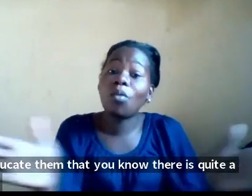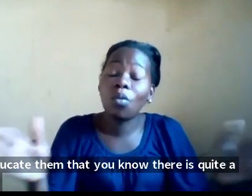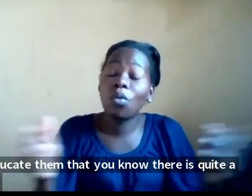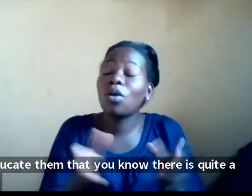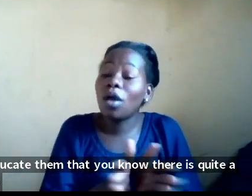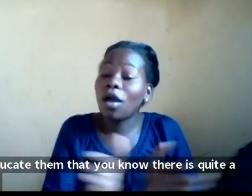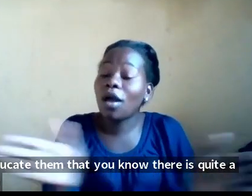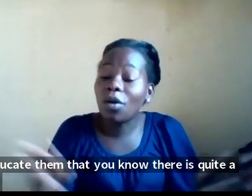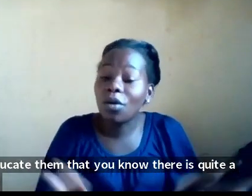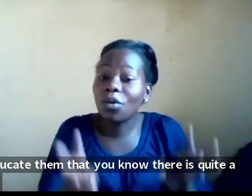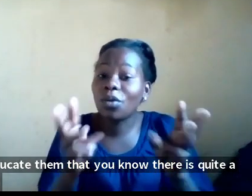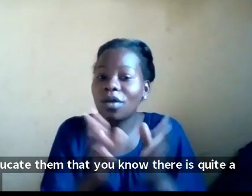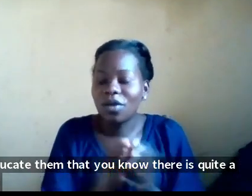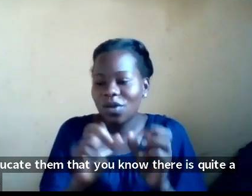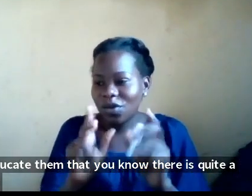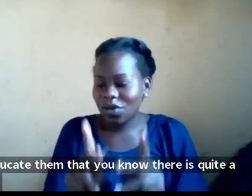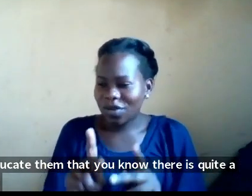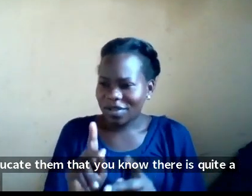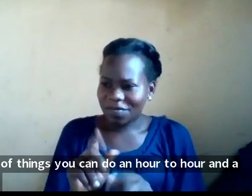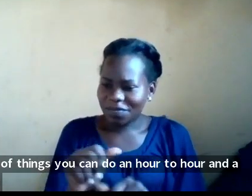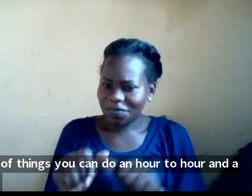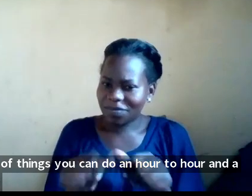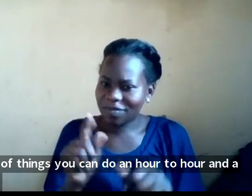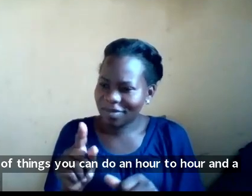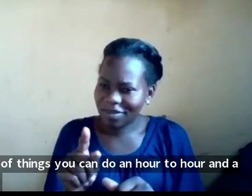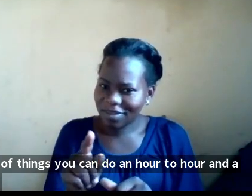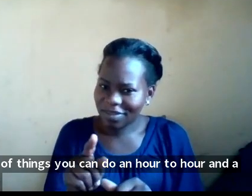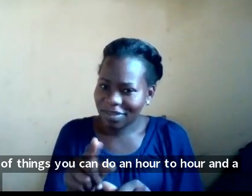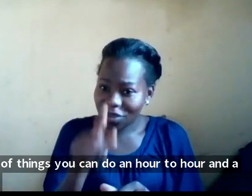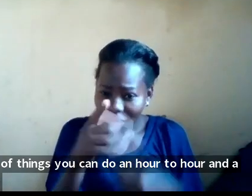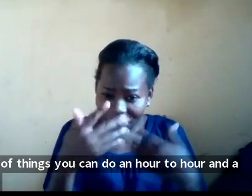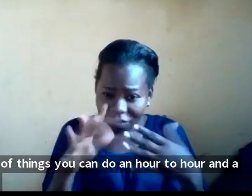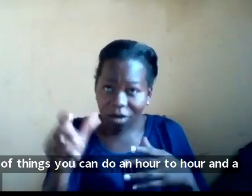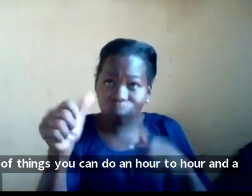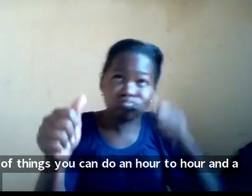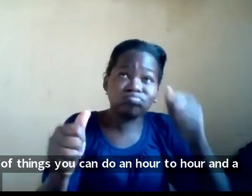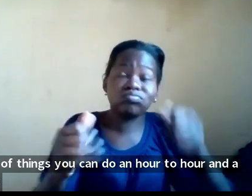engineering. Out of curiosity, have you actually ever climbed an